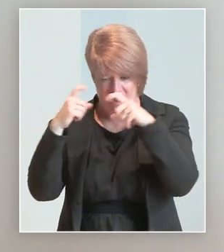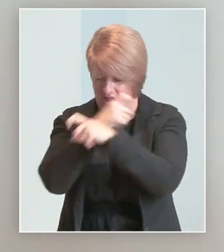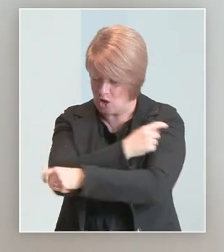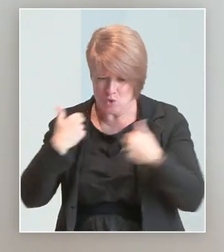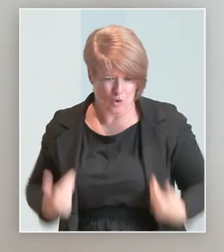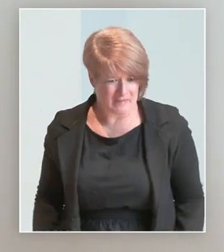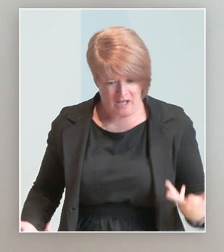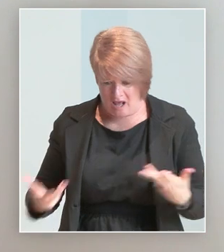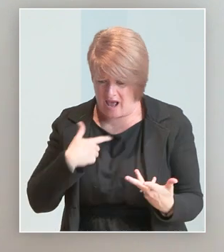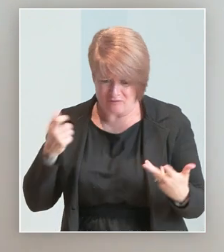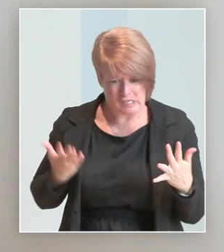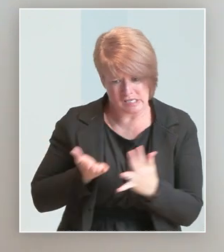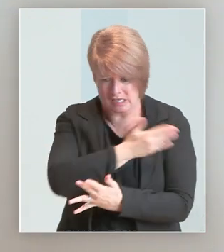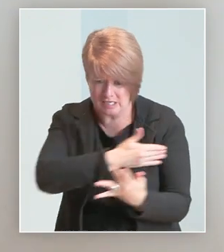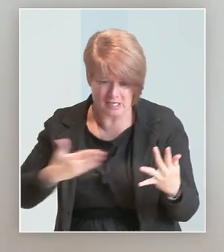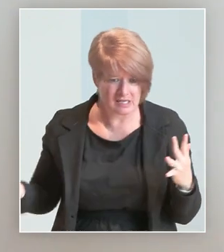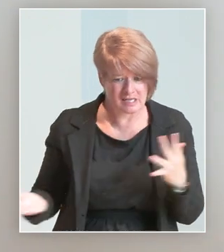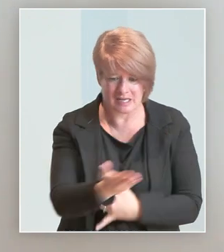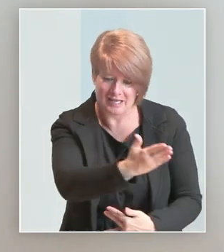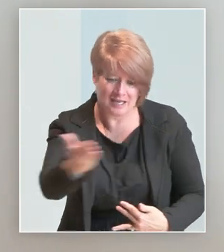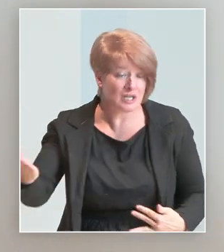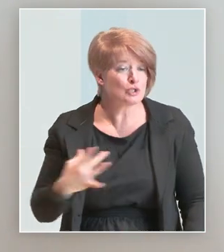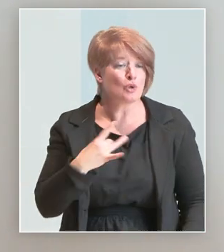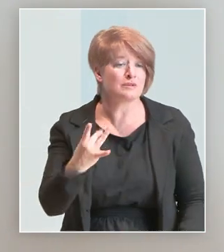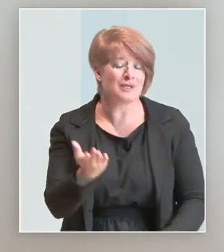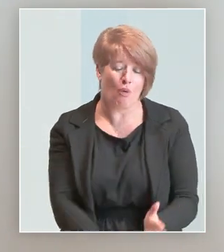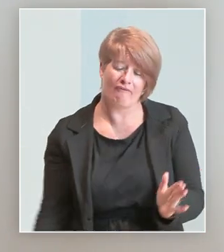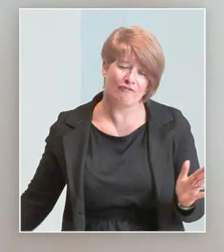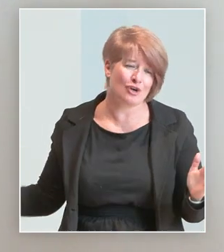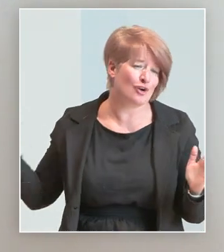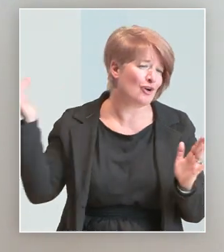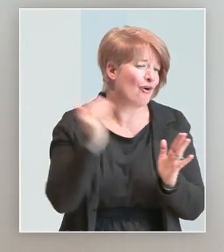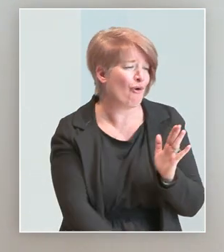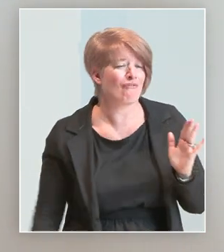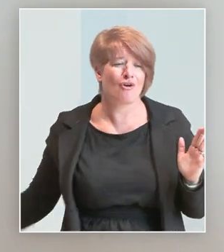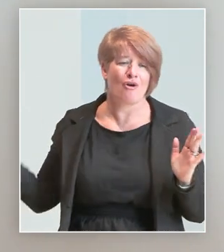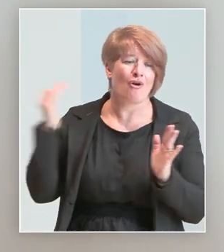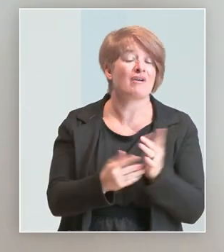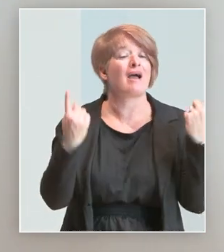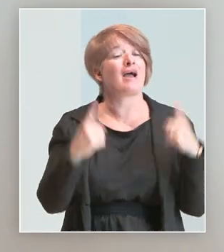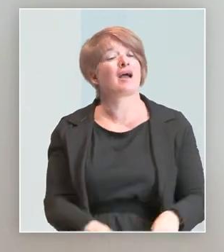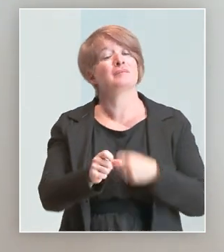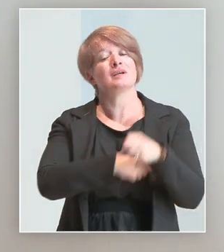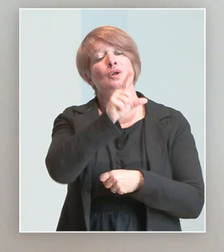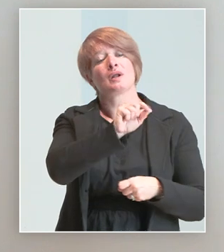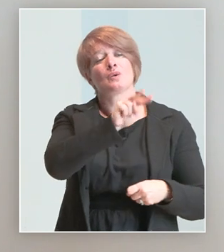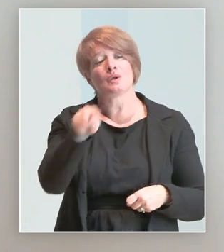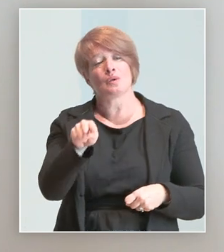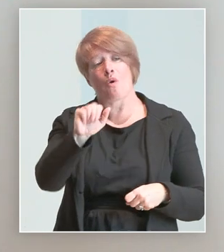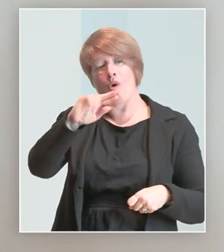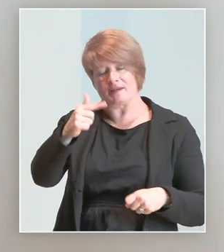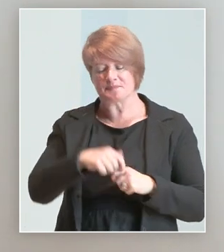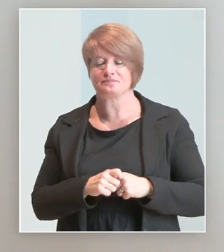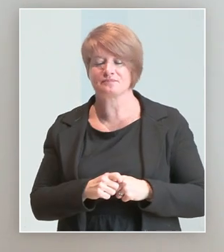of humanity. It chose me over and over and again in late August 2022. I